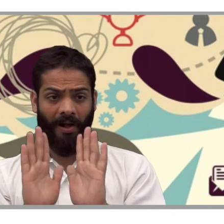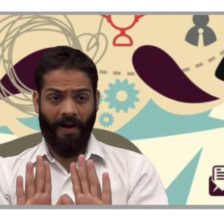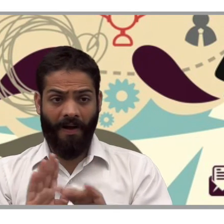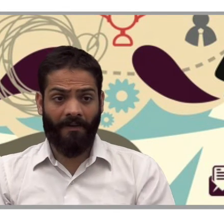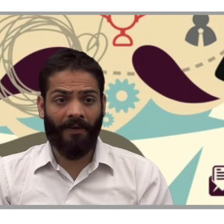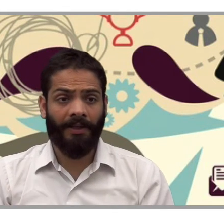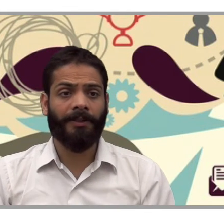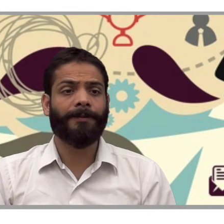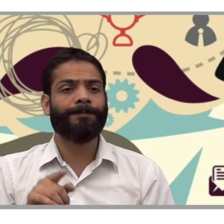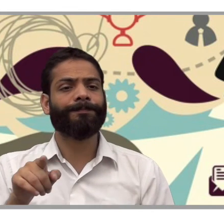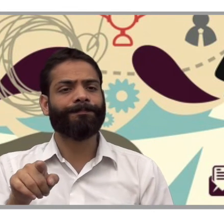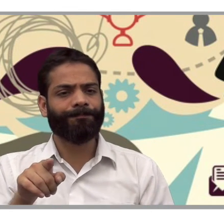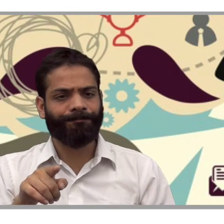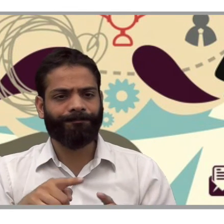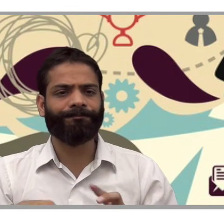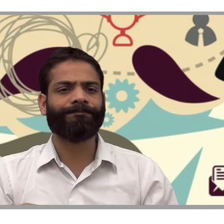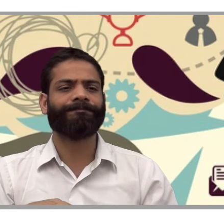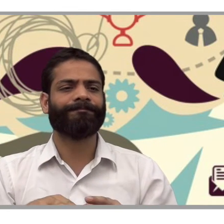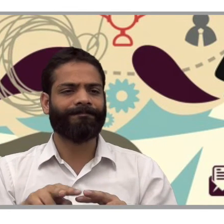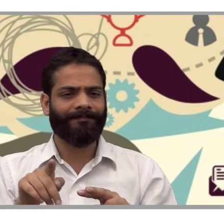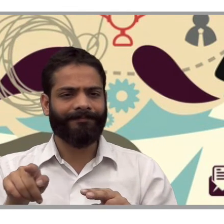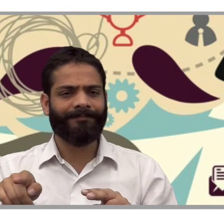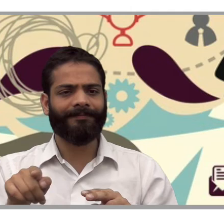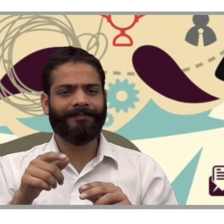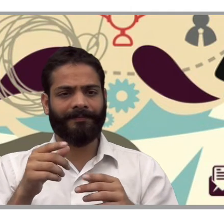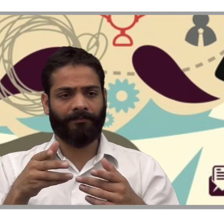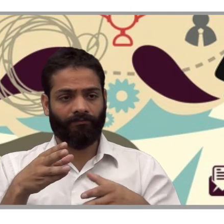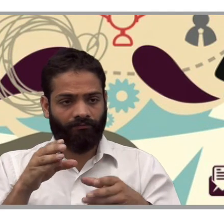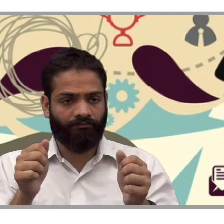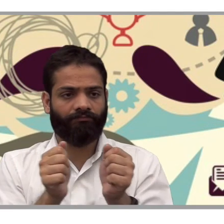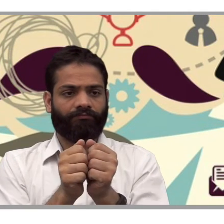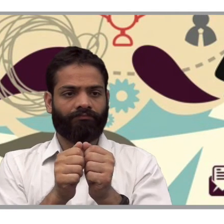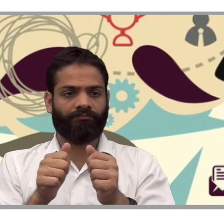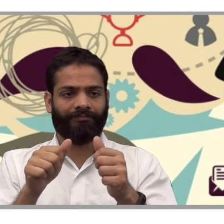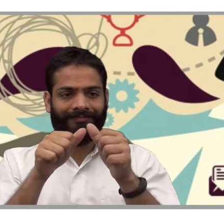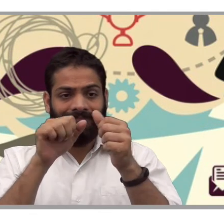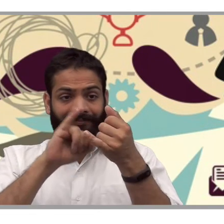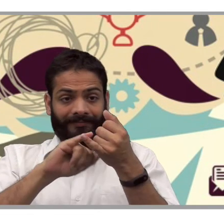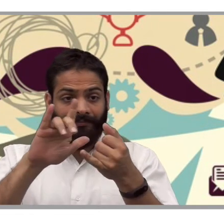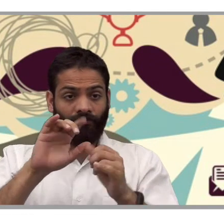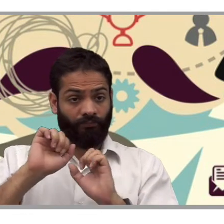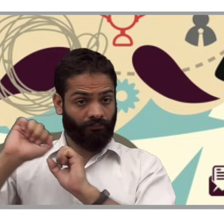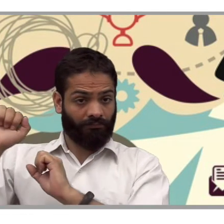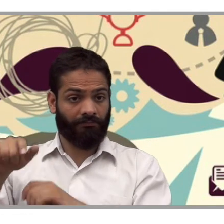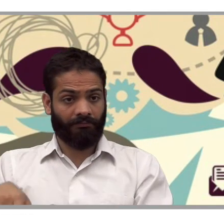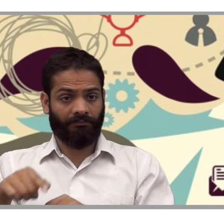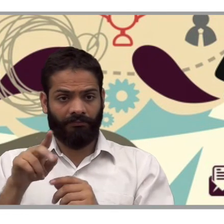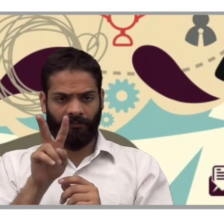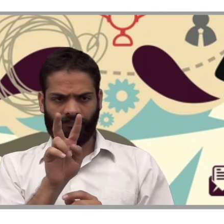marker and classifier in a clause resulting SVOV.